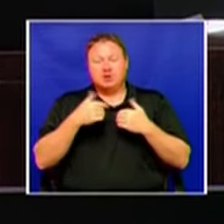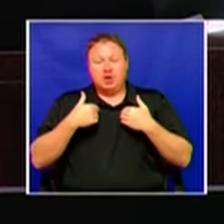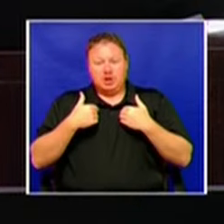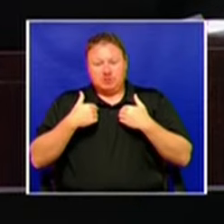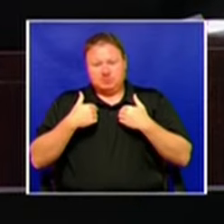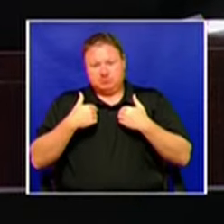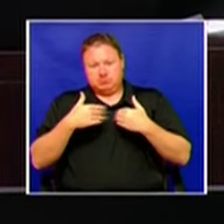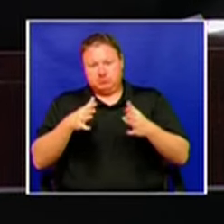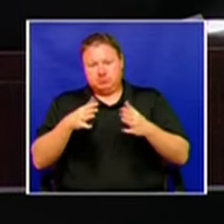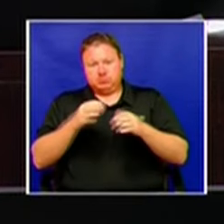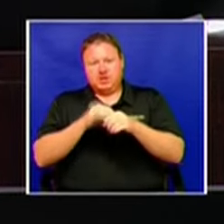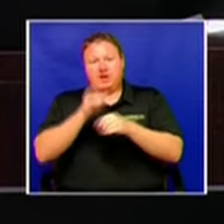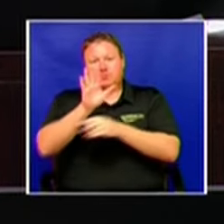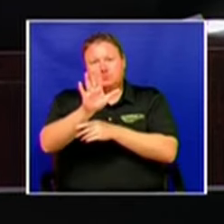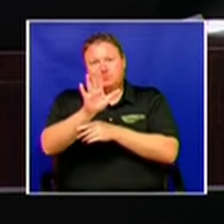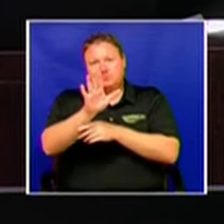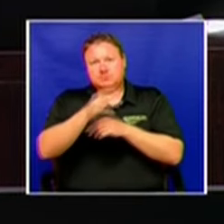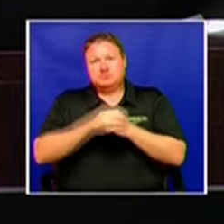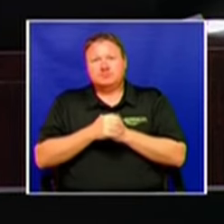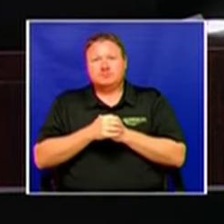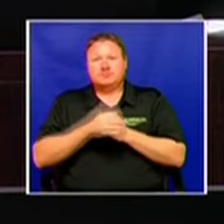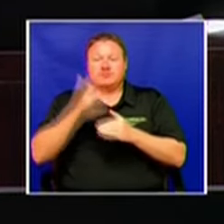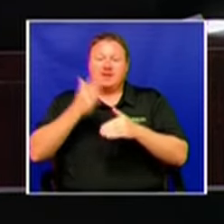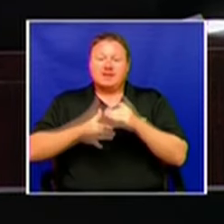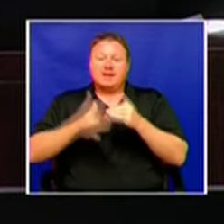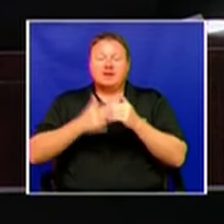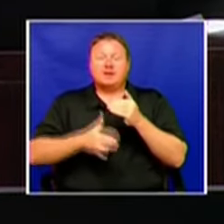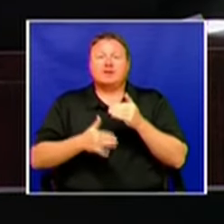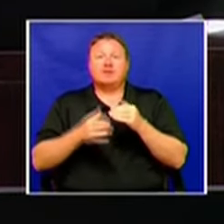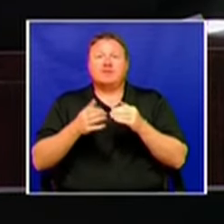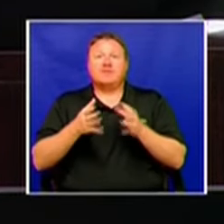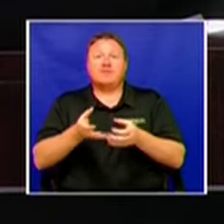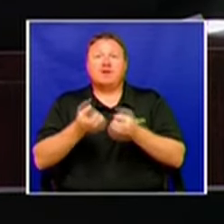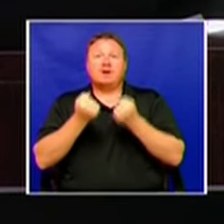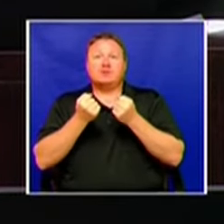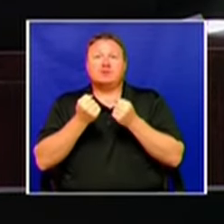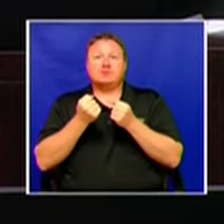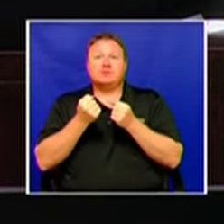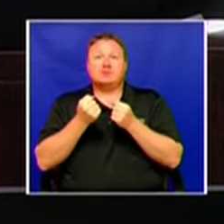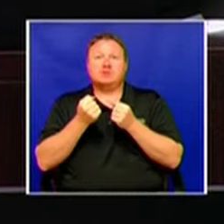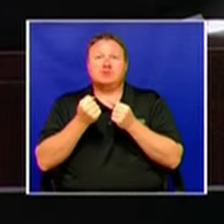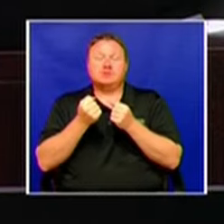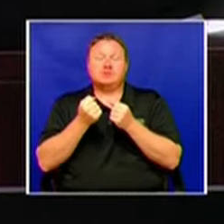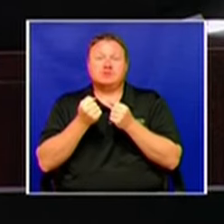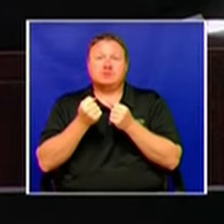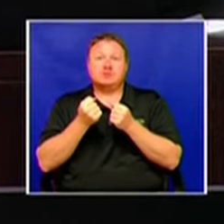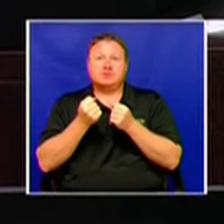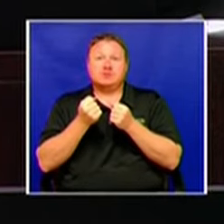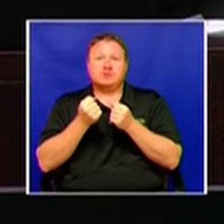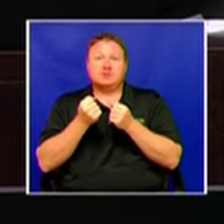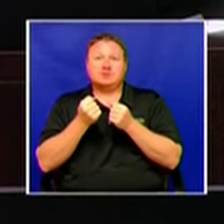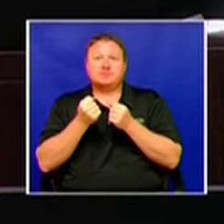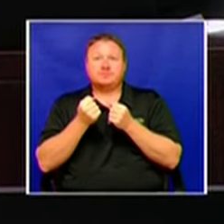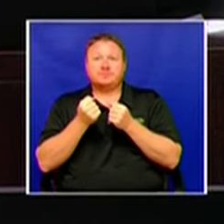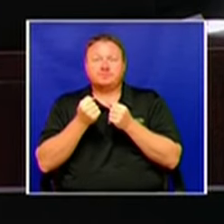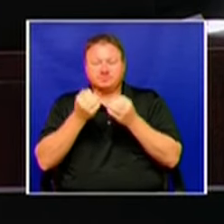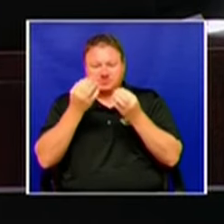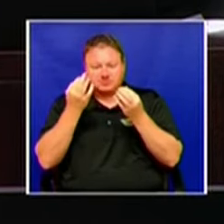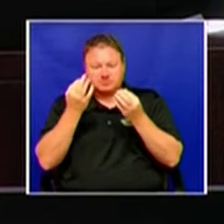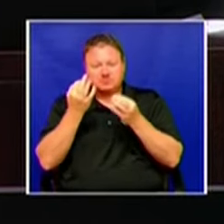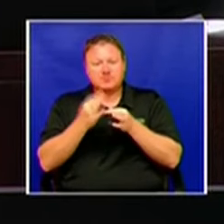outsourced, and in the end we found that the coverage of precisely what we